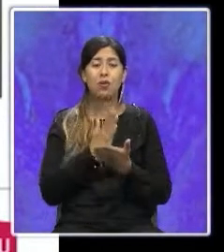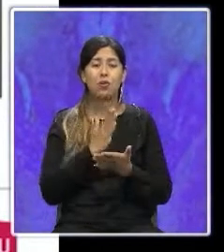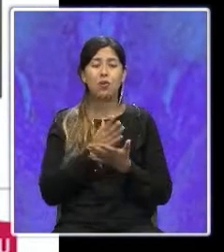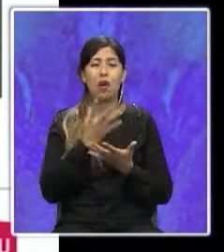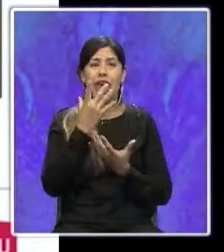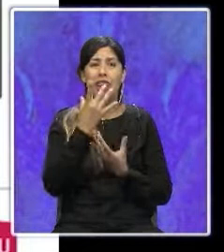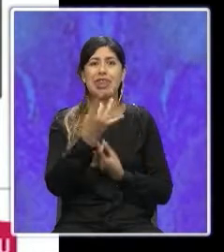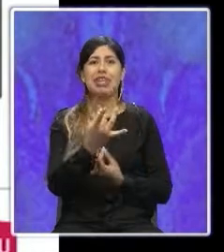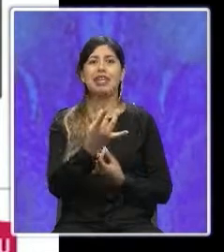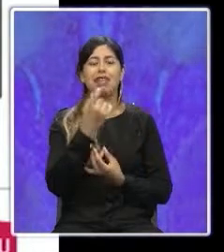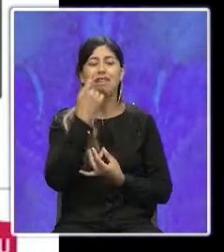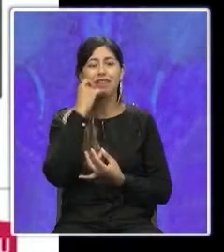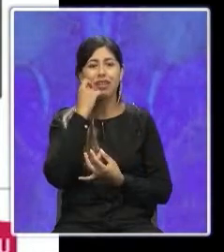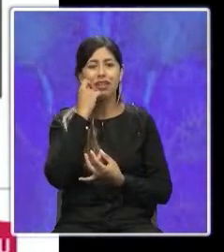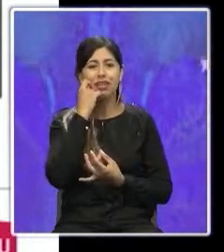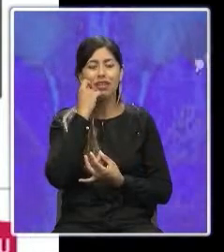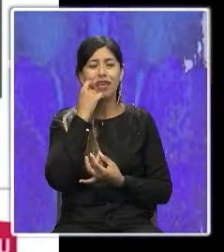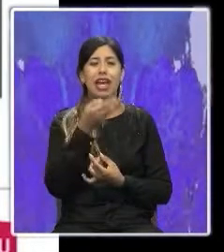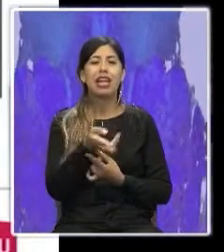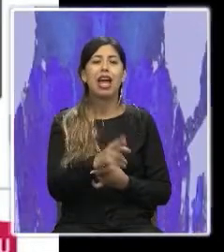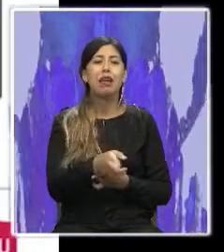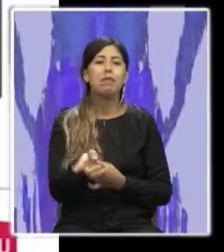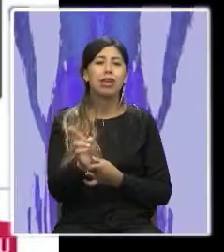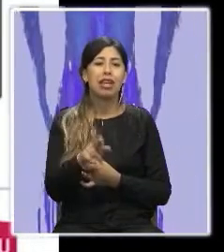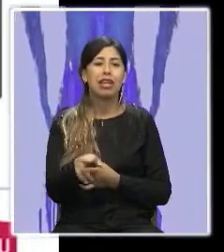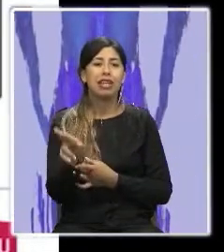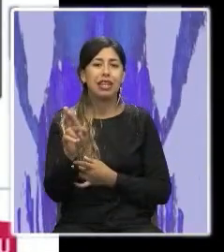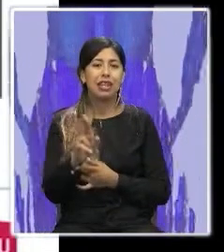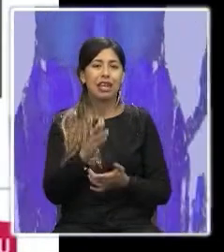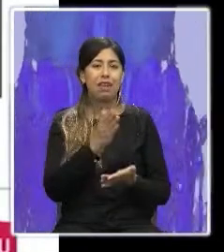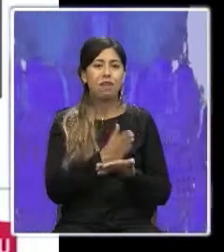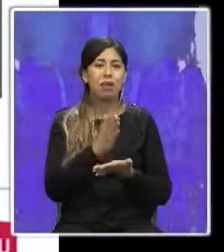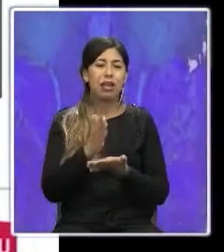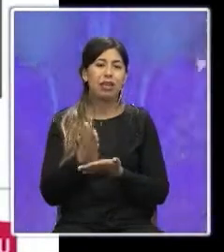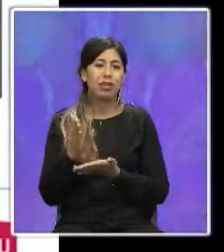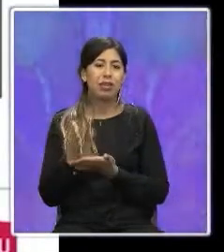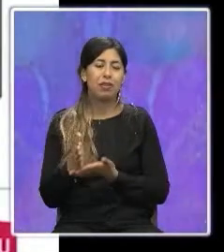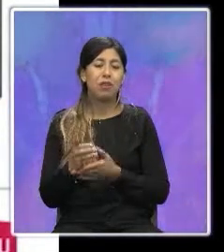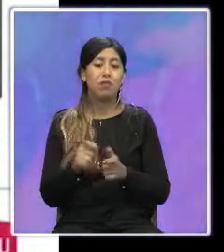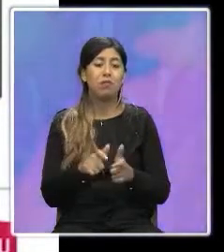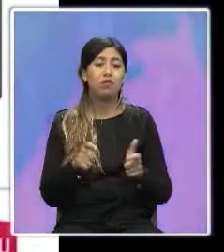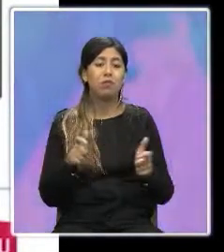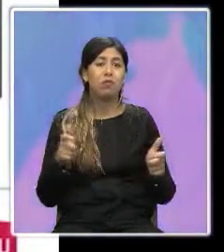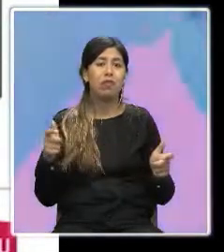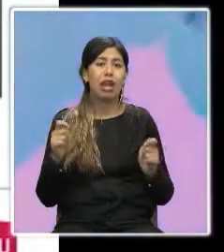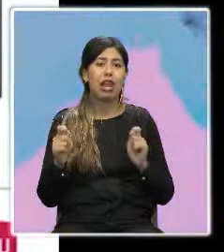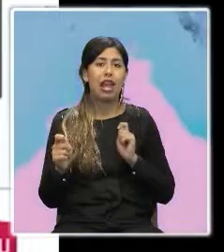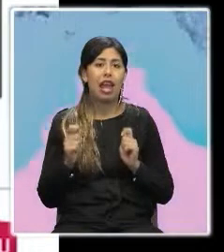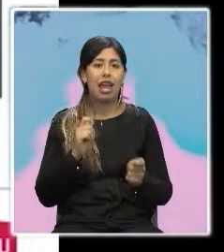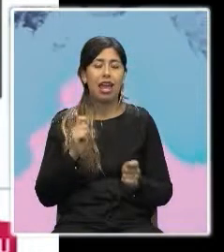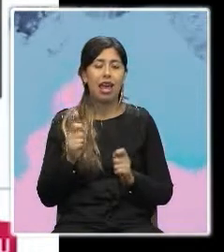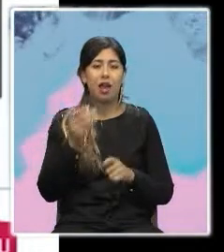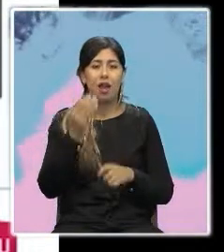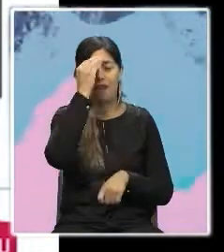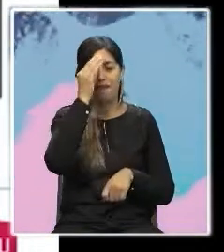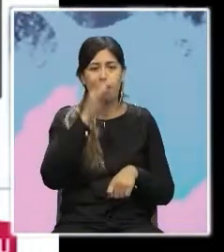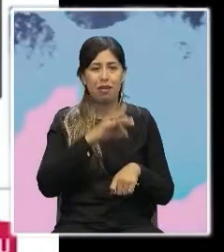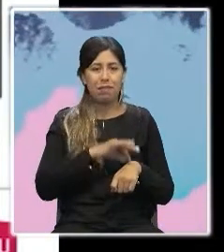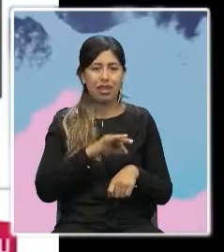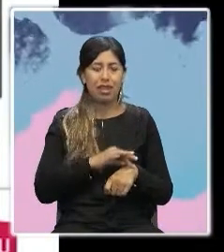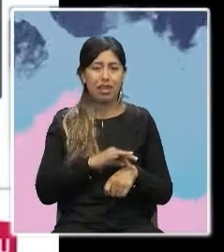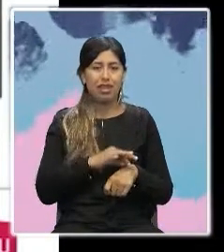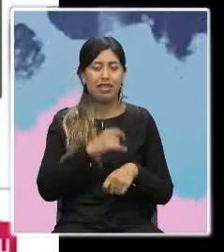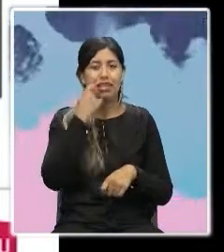and/or associated personal or social problems, often experienced subjectively as a loss of control. And these habit patterns are